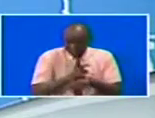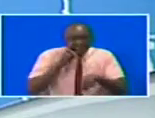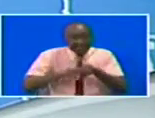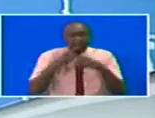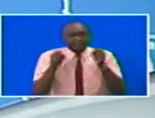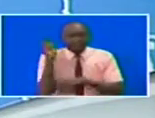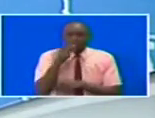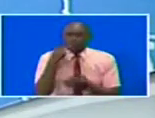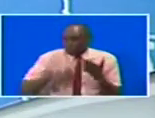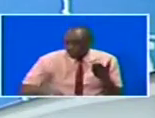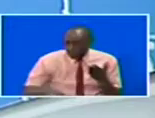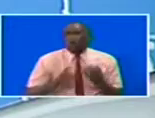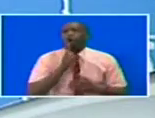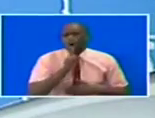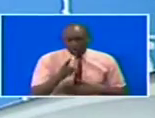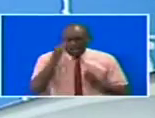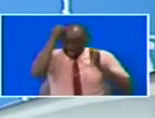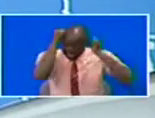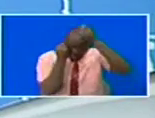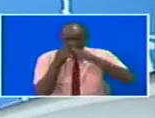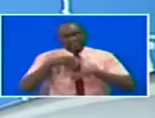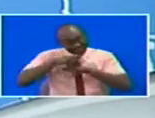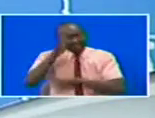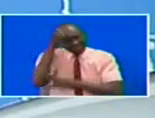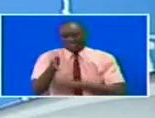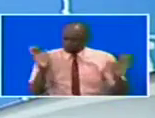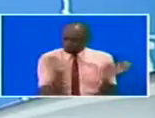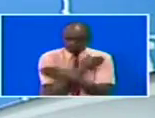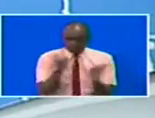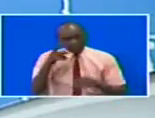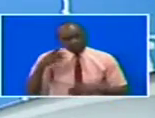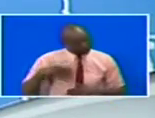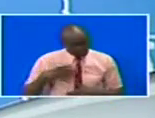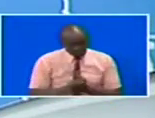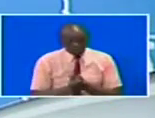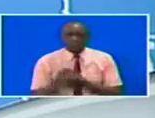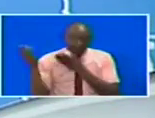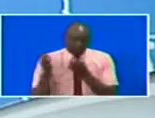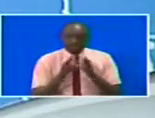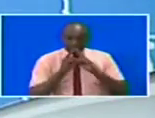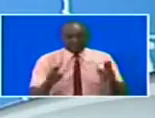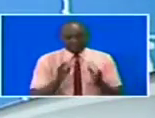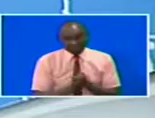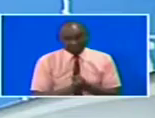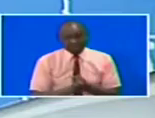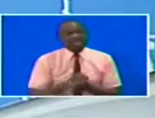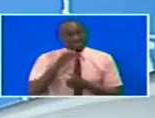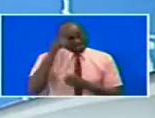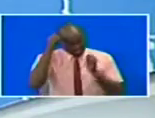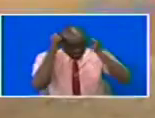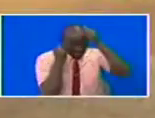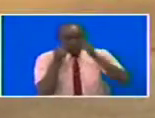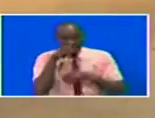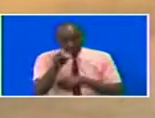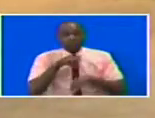Uhuru Kenyatta ordered that the military be deployed to the troubled region to restore law and order. The Kenya Defense Forces will